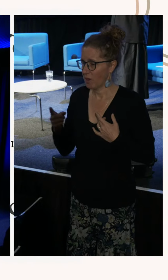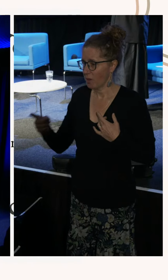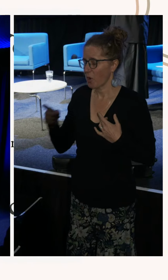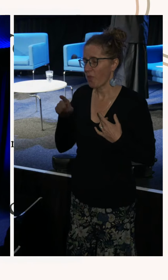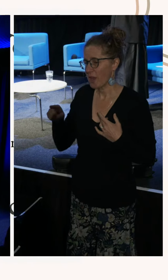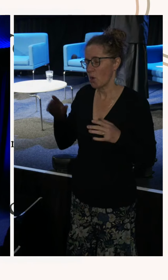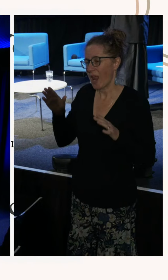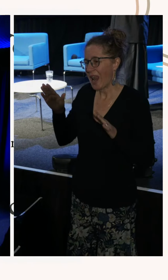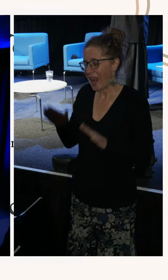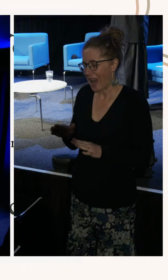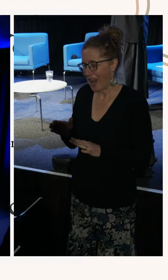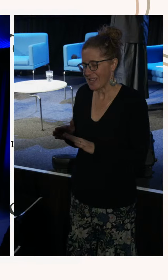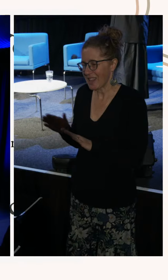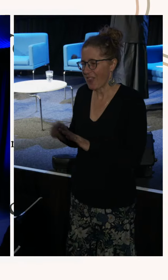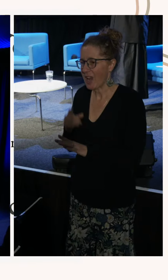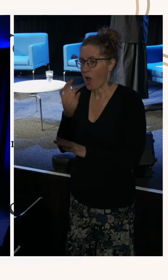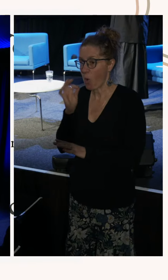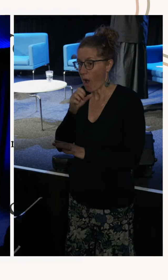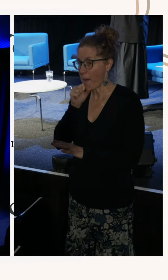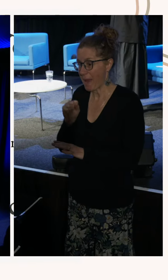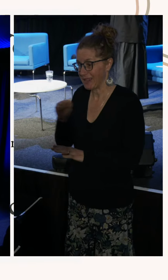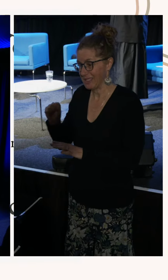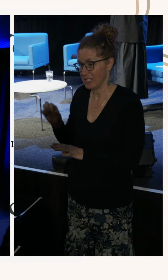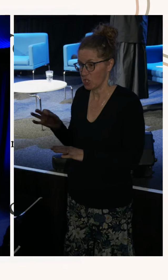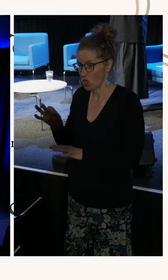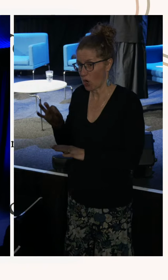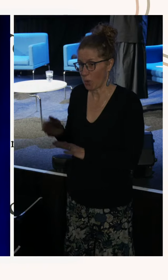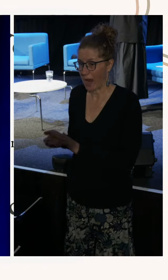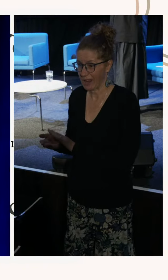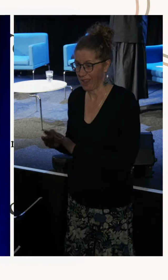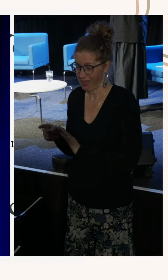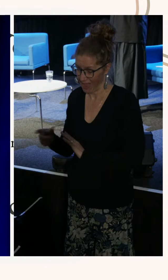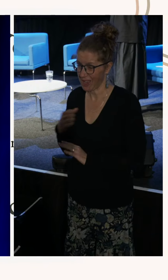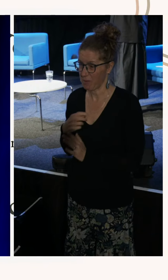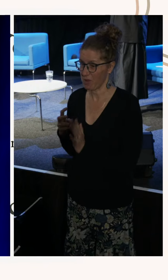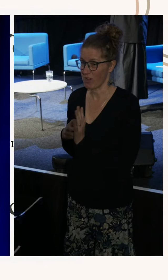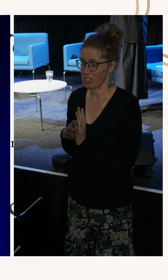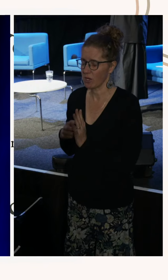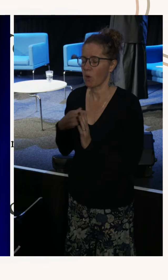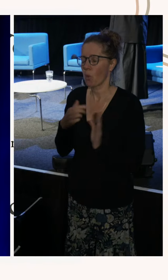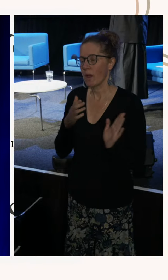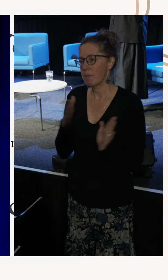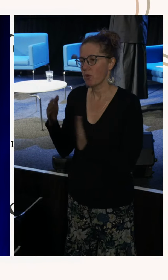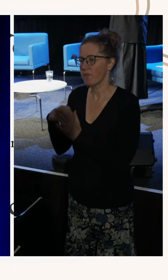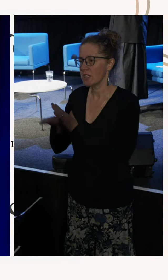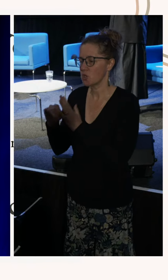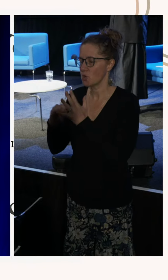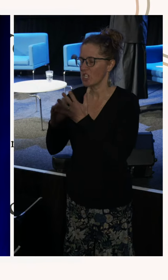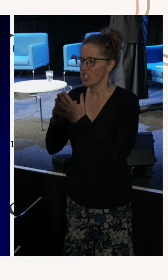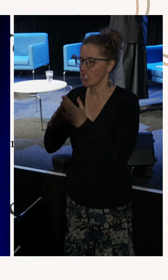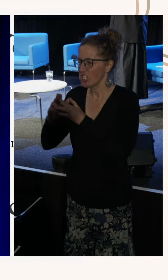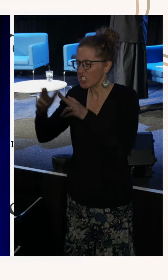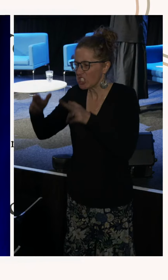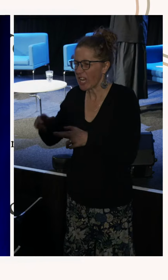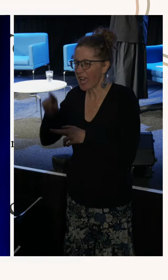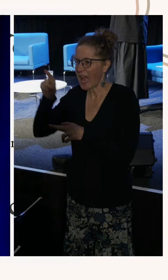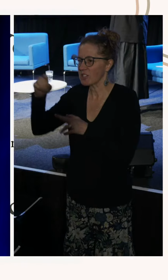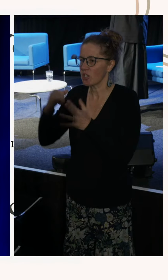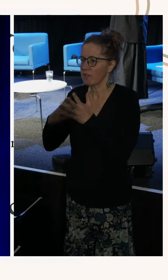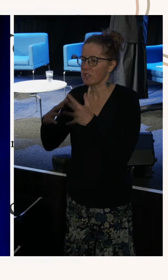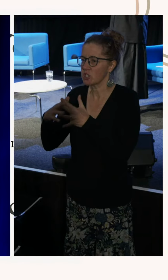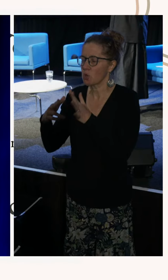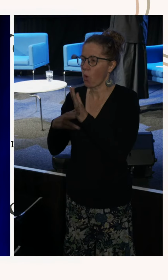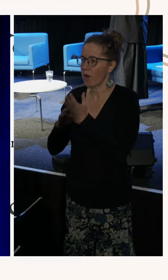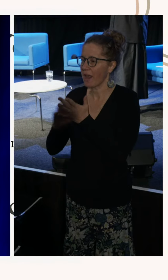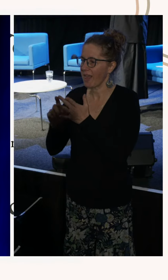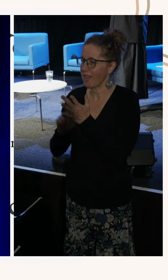white man's dog. At least they had to be registered. For what I've been told, we shifted into a shack on the outskirts of Swan Hill. That's where Pauline